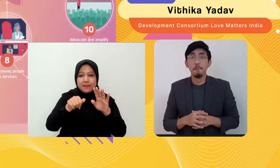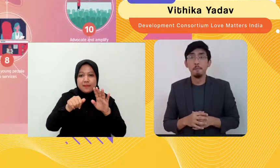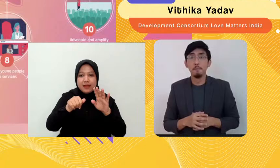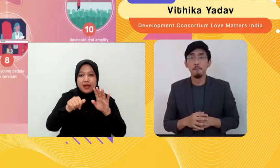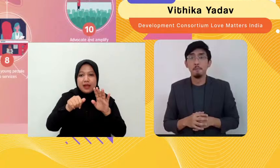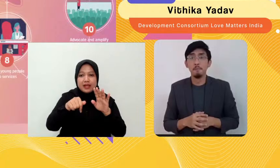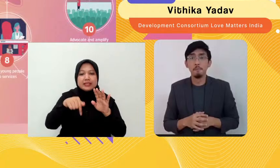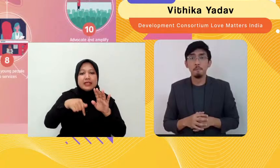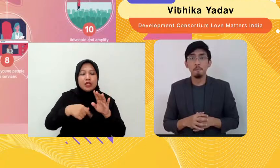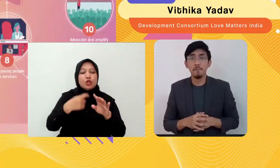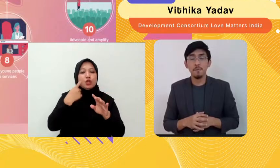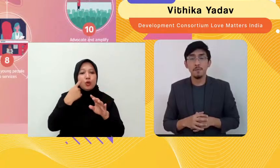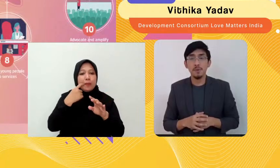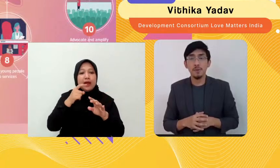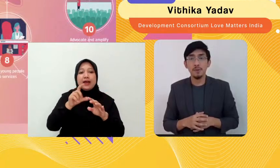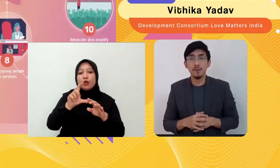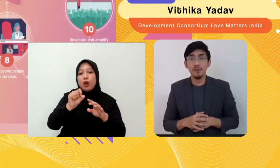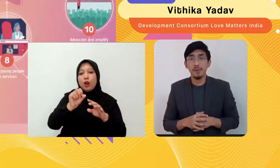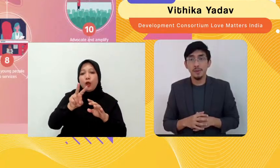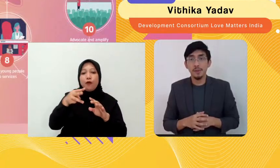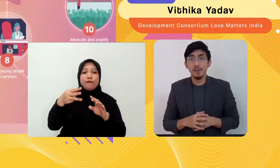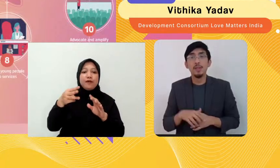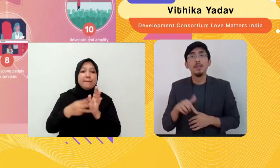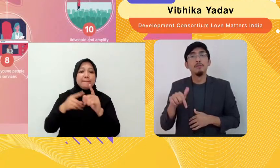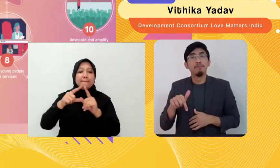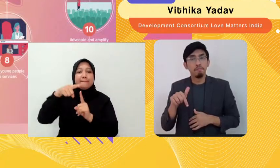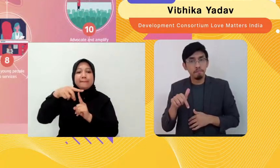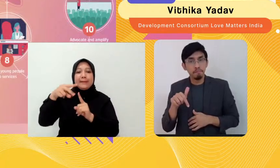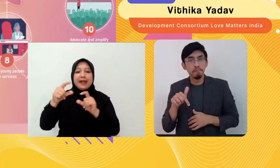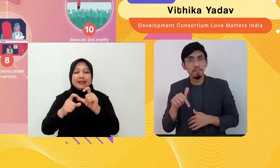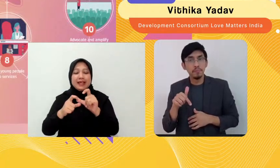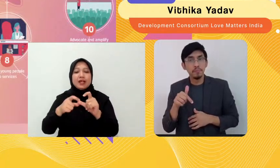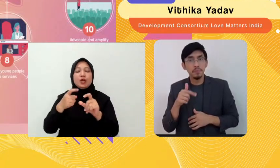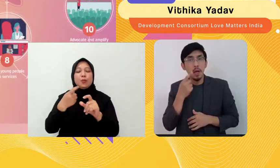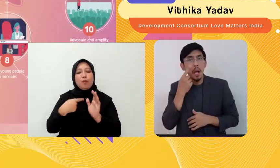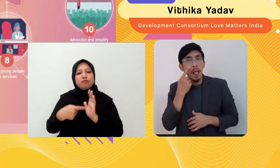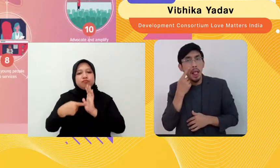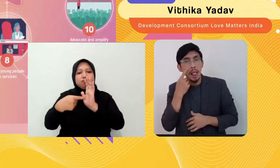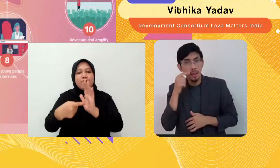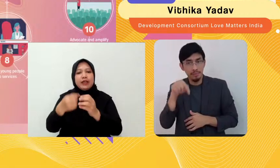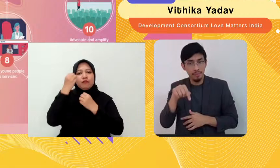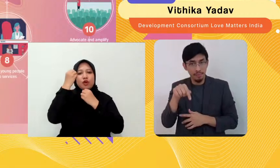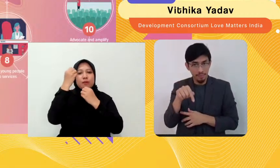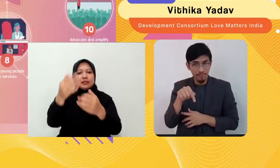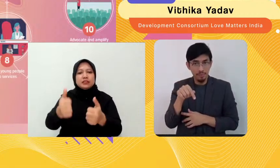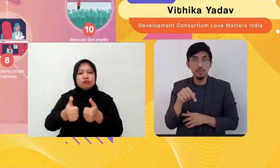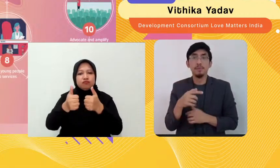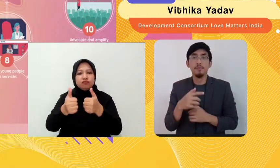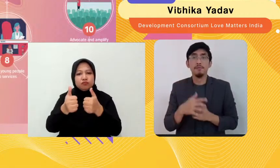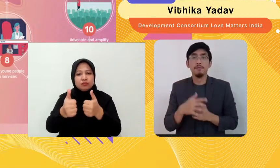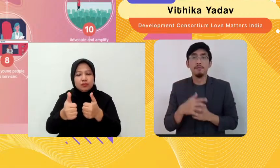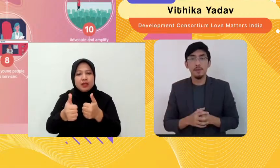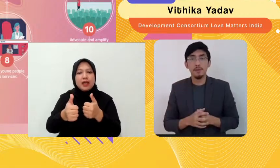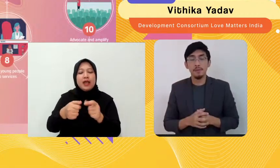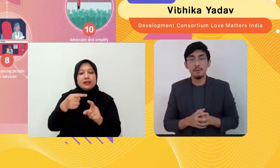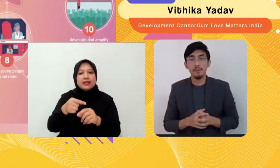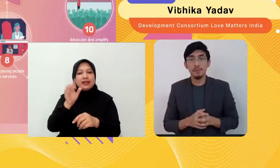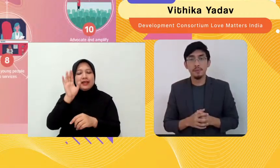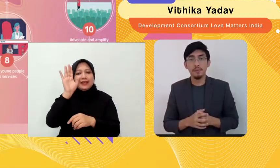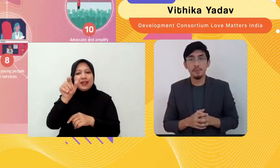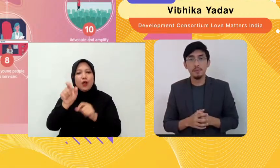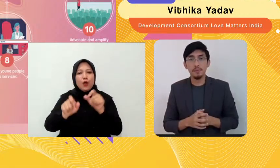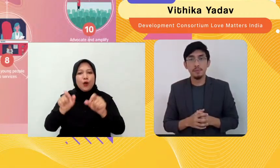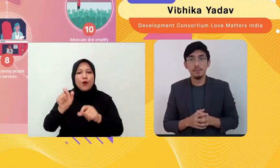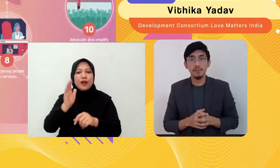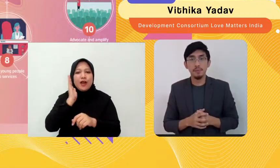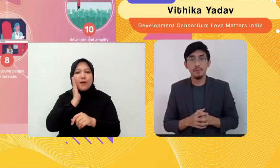as well. There was dearth of good information, but if done well, that was an alternative that young people had in digital